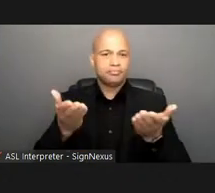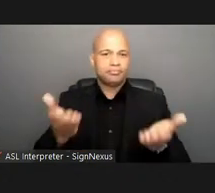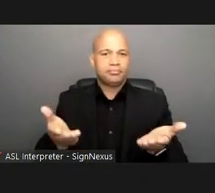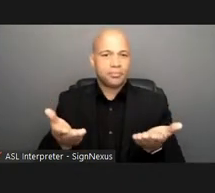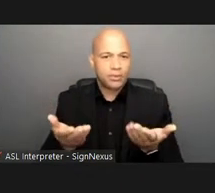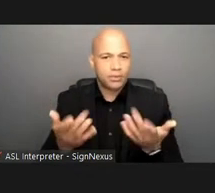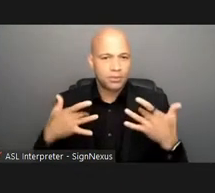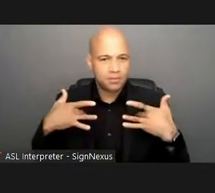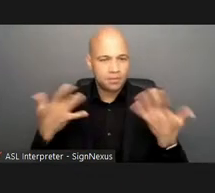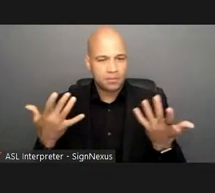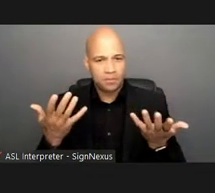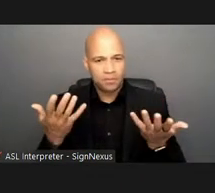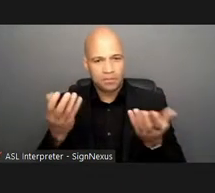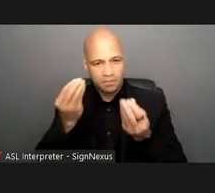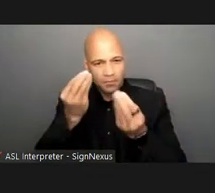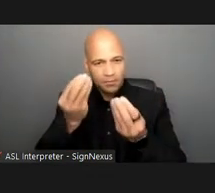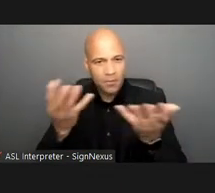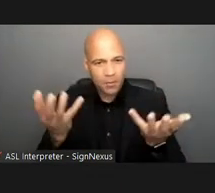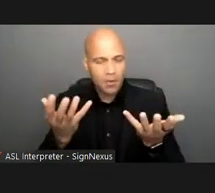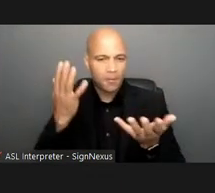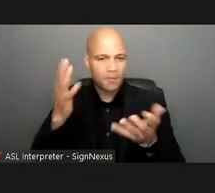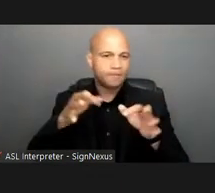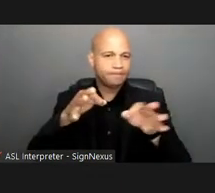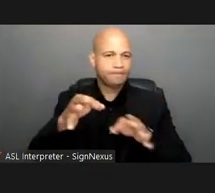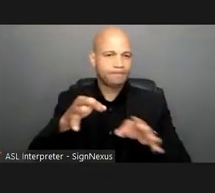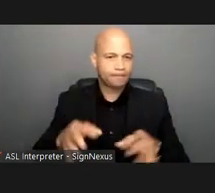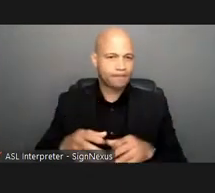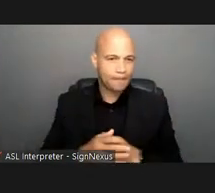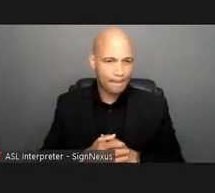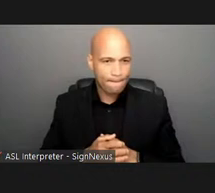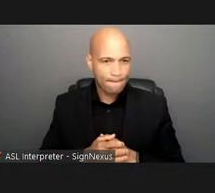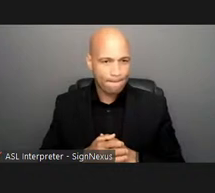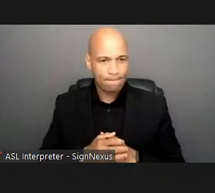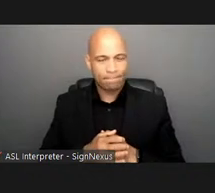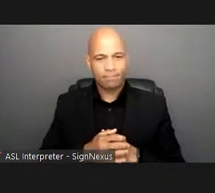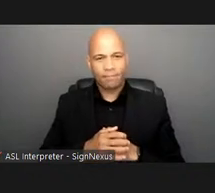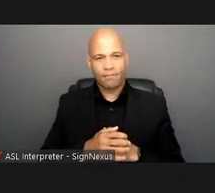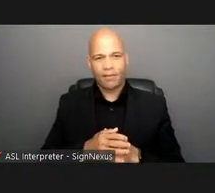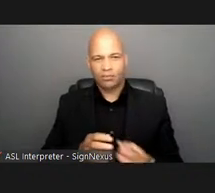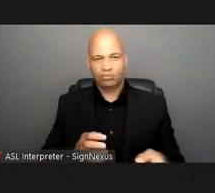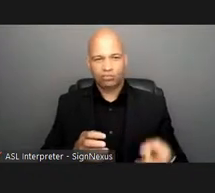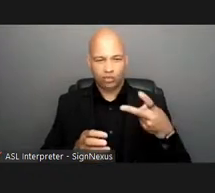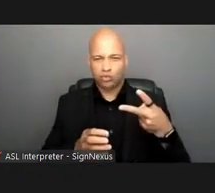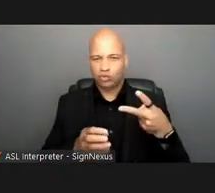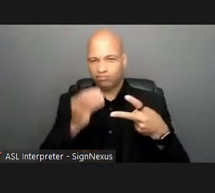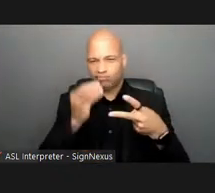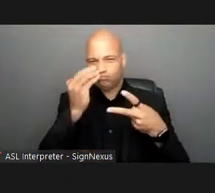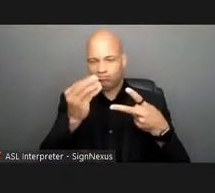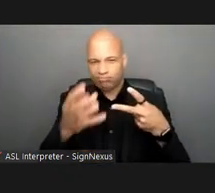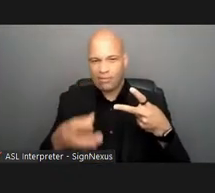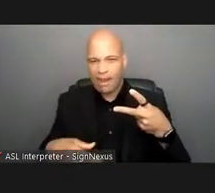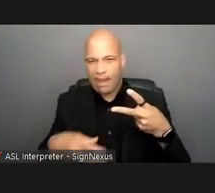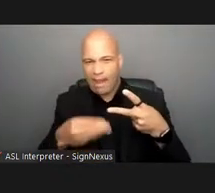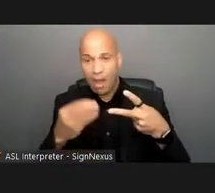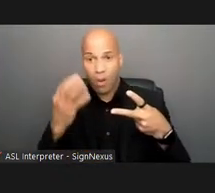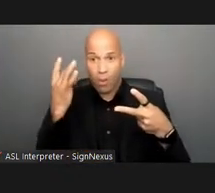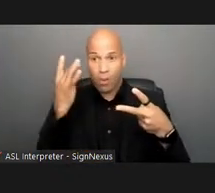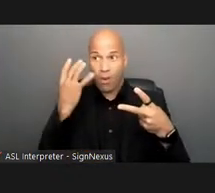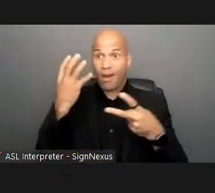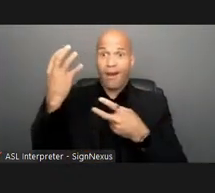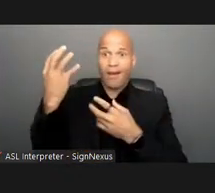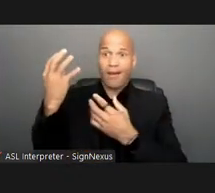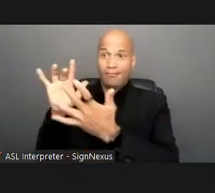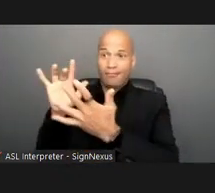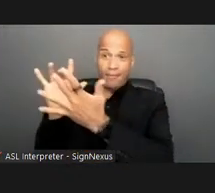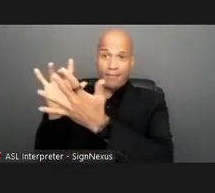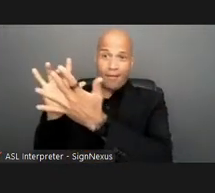assessments there are two final additional enhancements I would like to mention and again they were in response to outreach during the